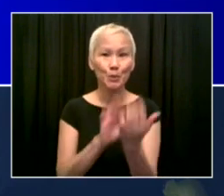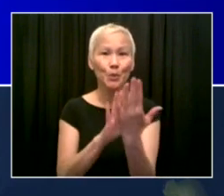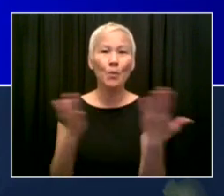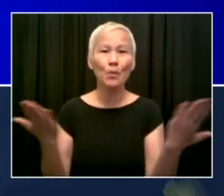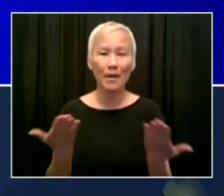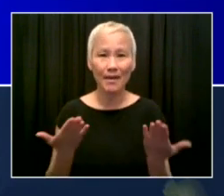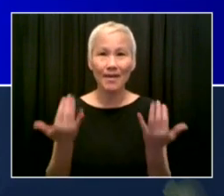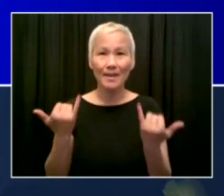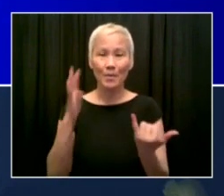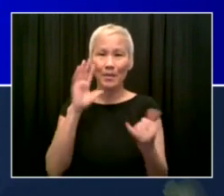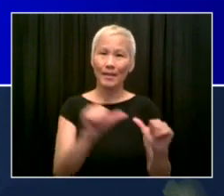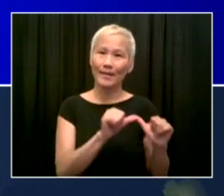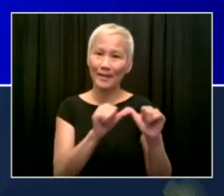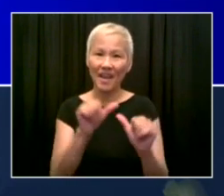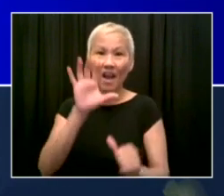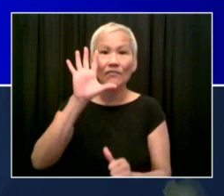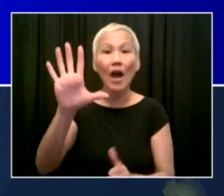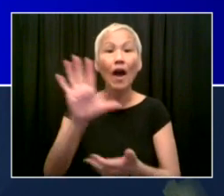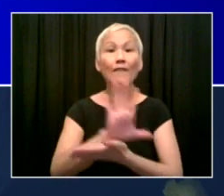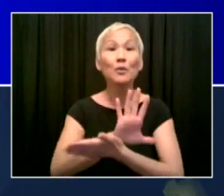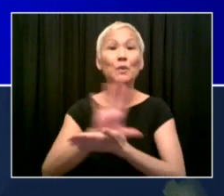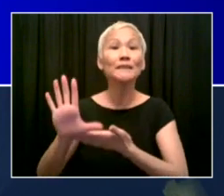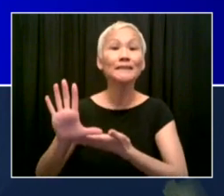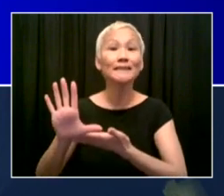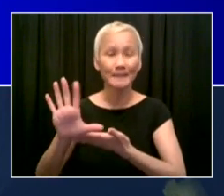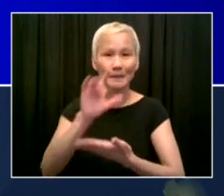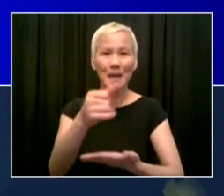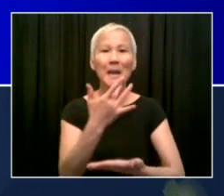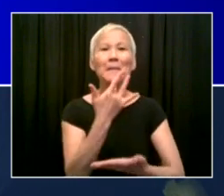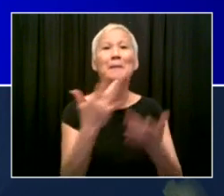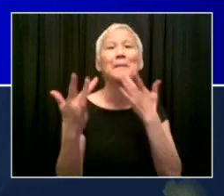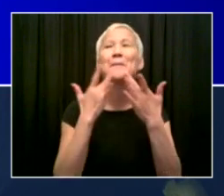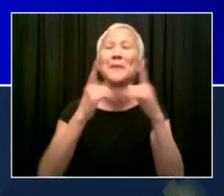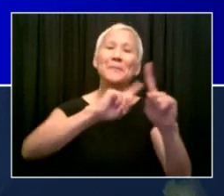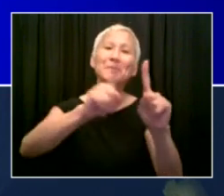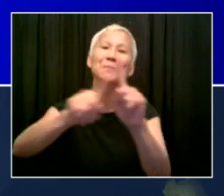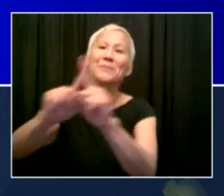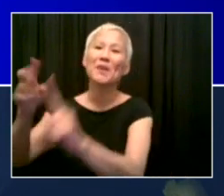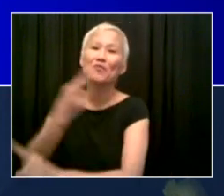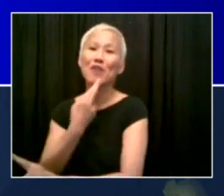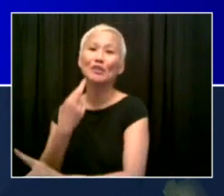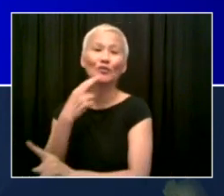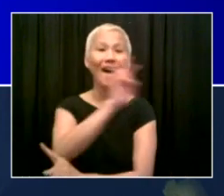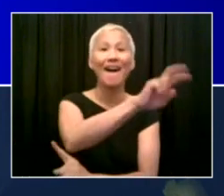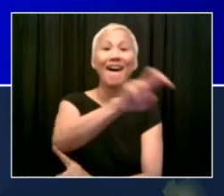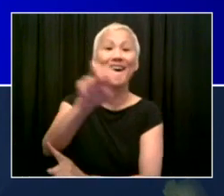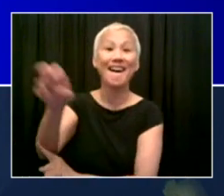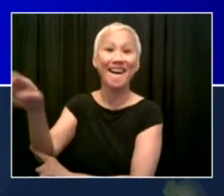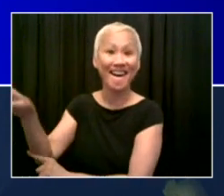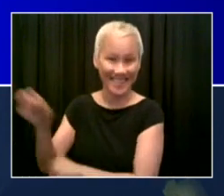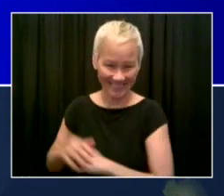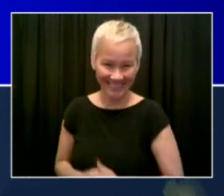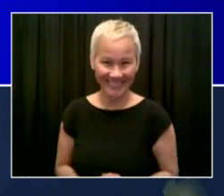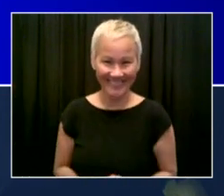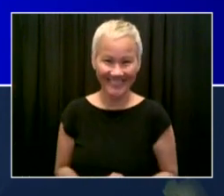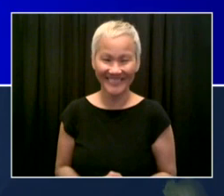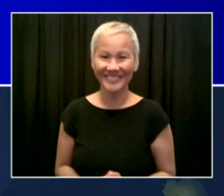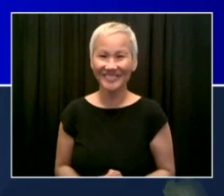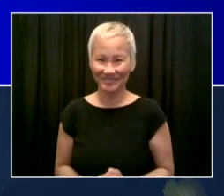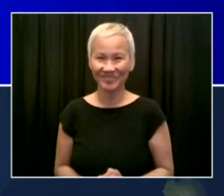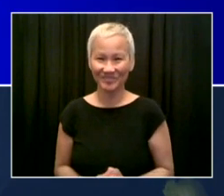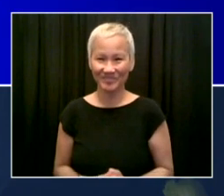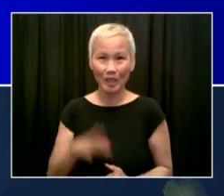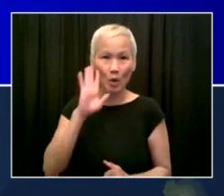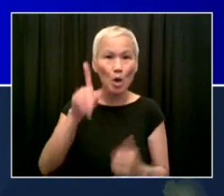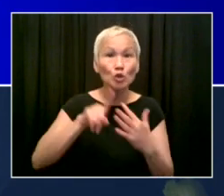Week with great discounts, great specials from Monday, July 19th to Sunday, August 22nd. I want to thank NYC and Company. This